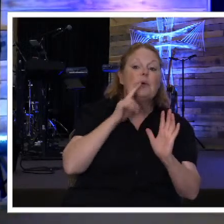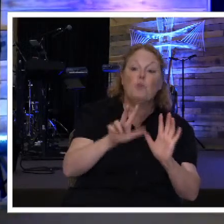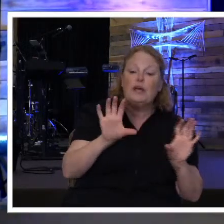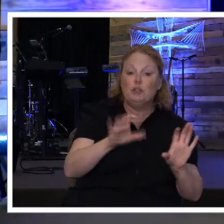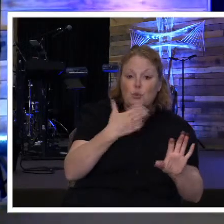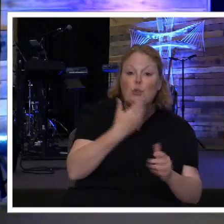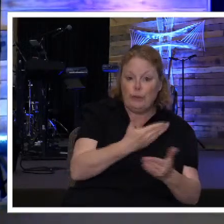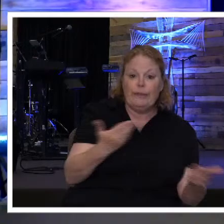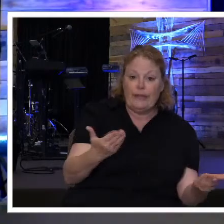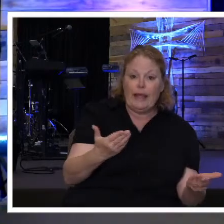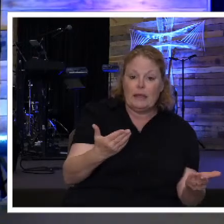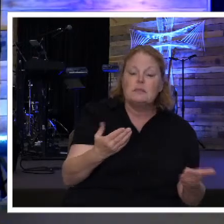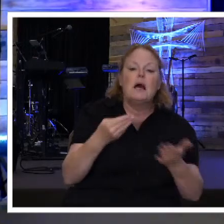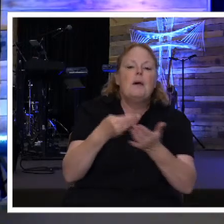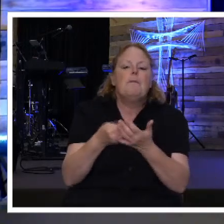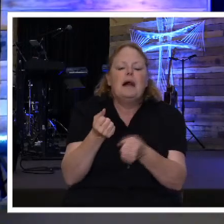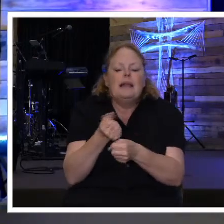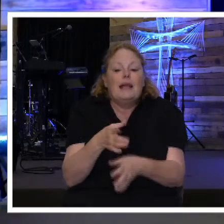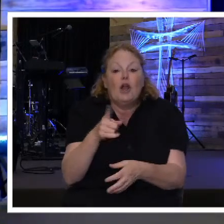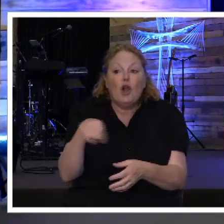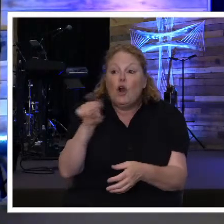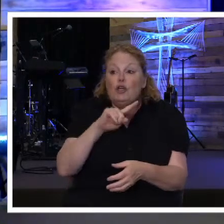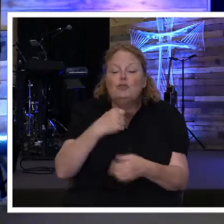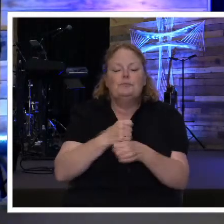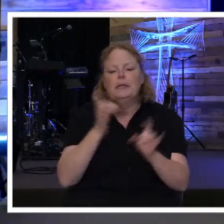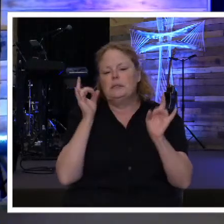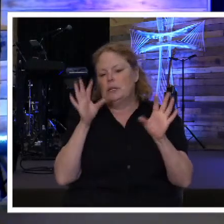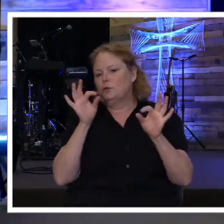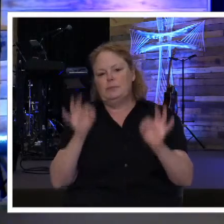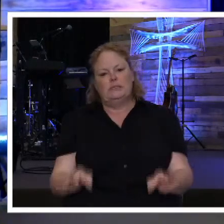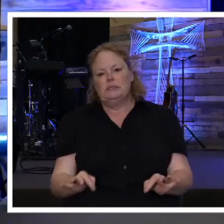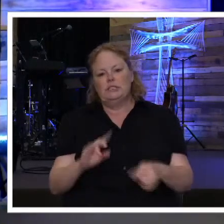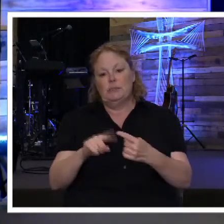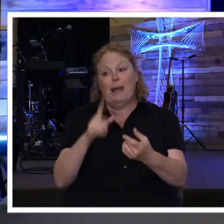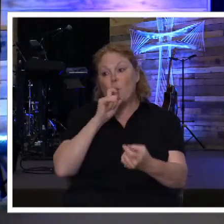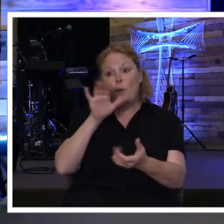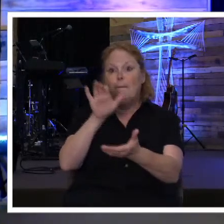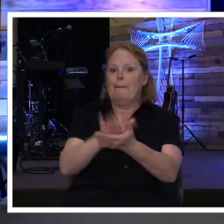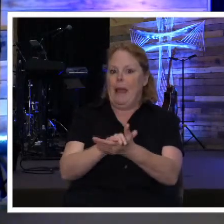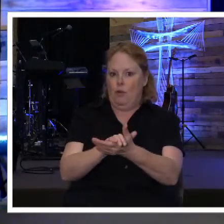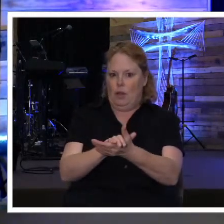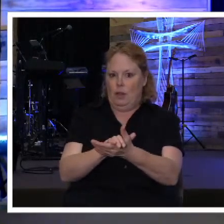Money can cause you to make terrible decisions about who to marry.